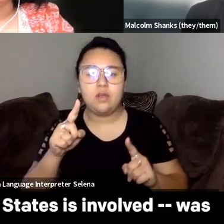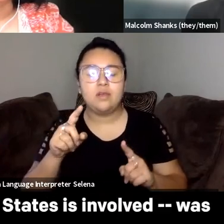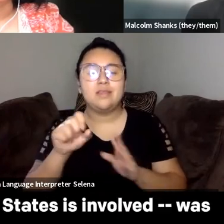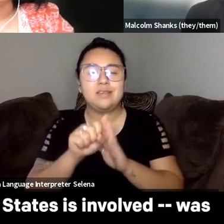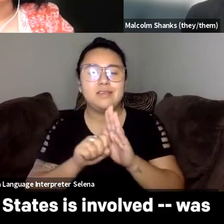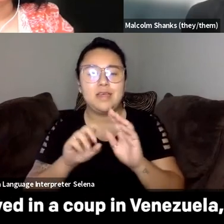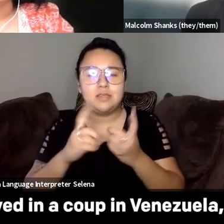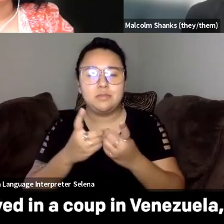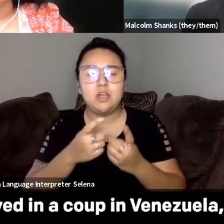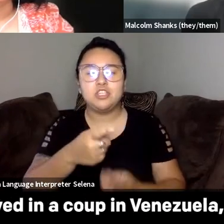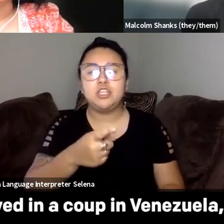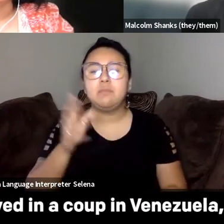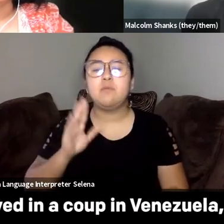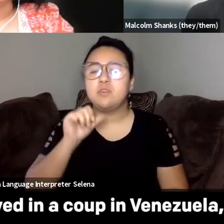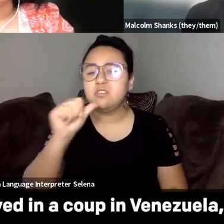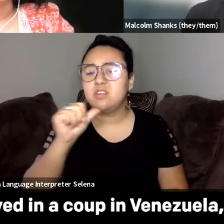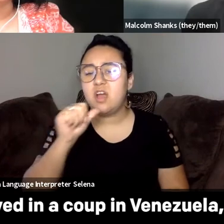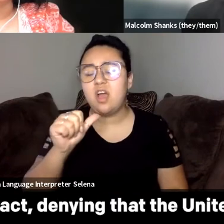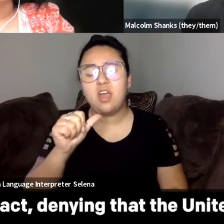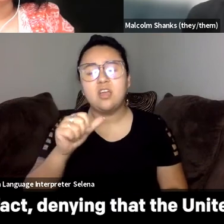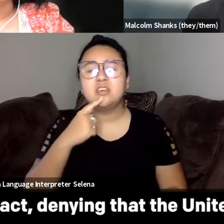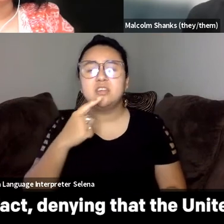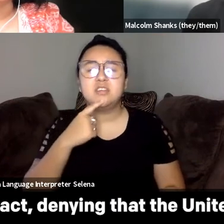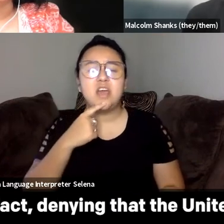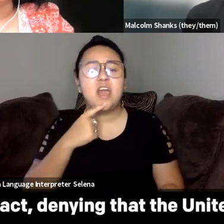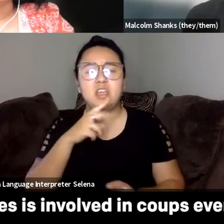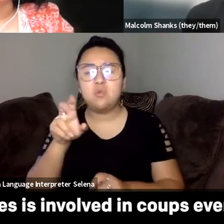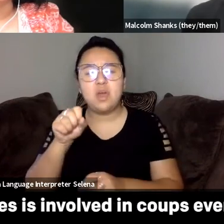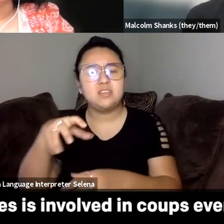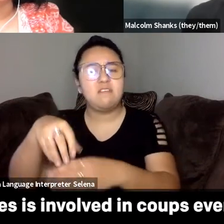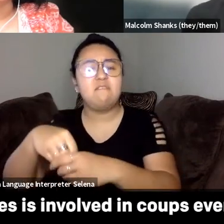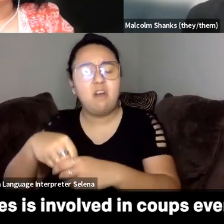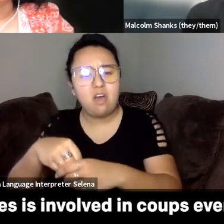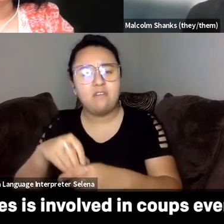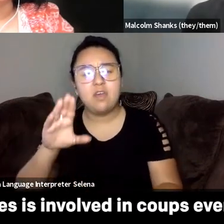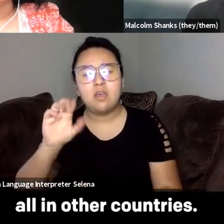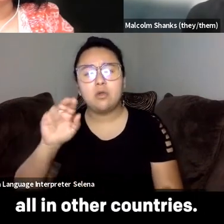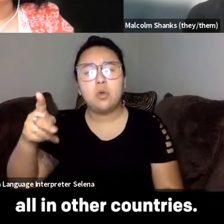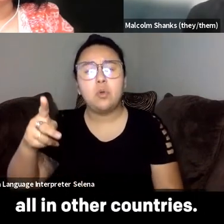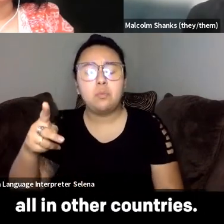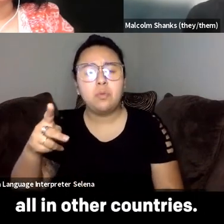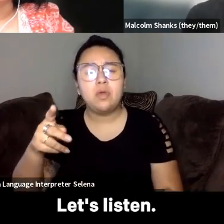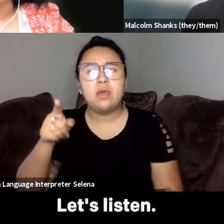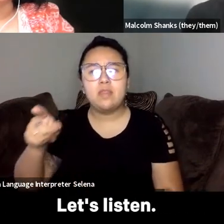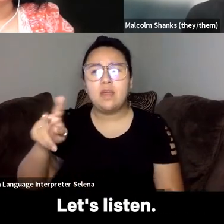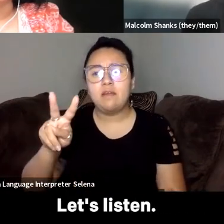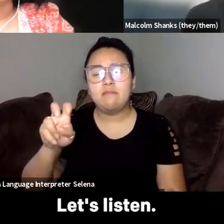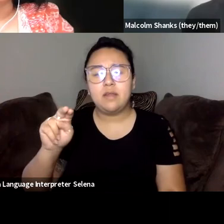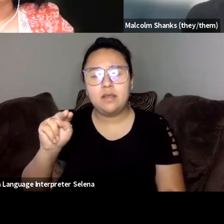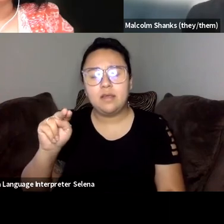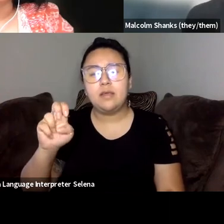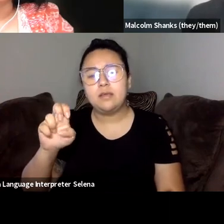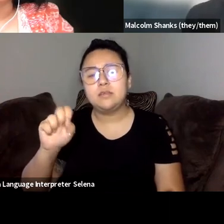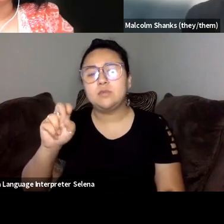was involved in a coup in Venezuela, and in fact denying that the United States is involved in coups ever at all in other countries. Let's listen.